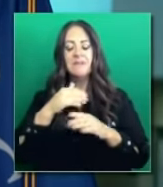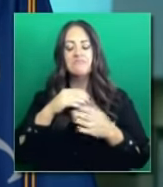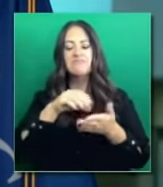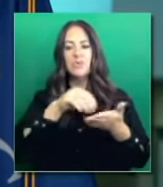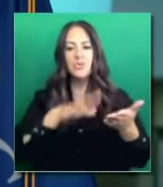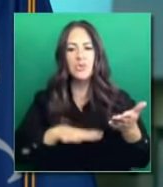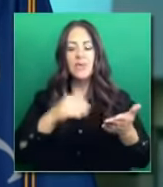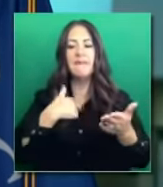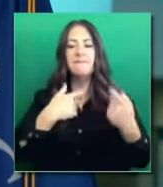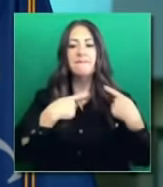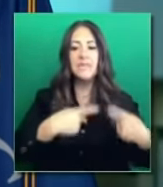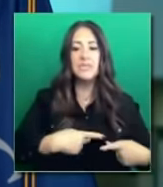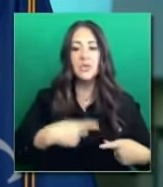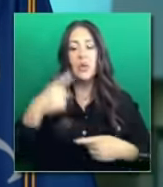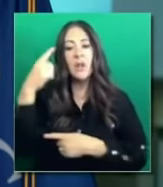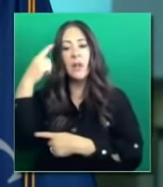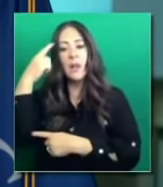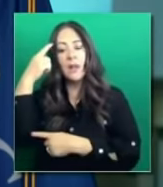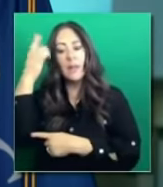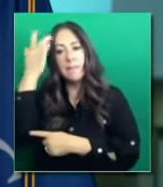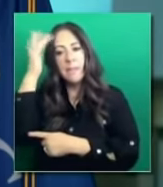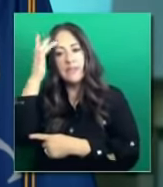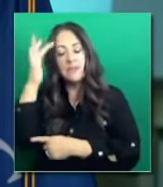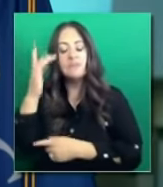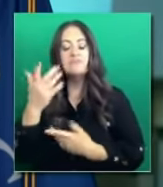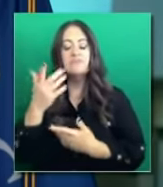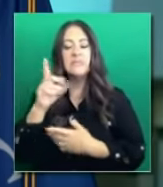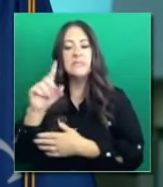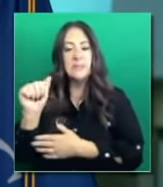have intellectual disabilities, rather, that have been